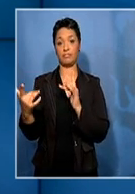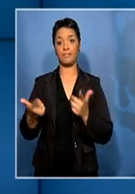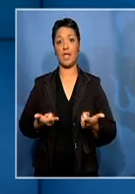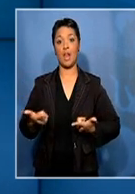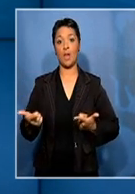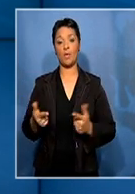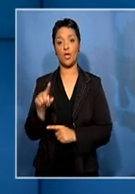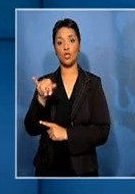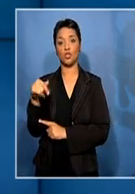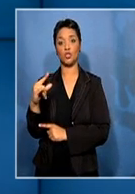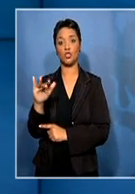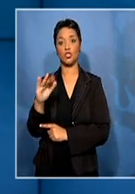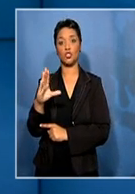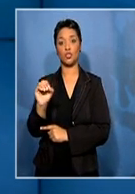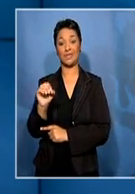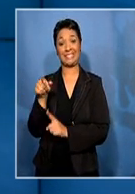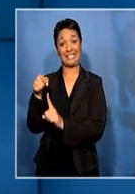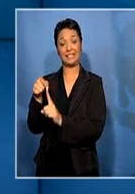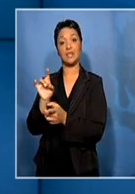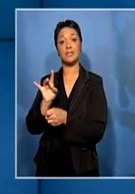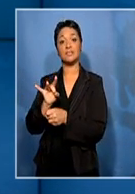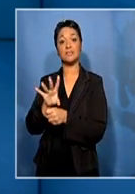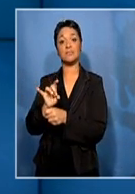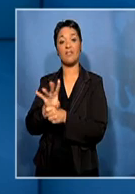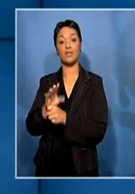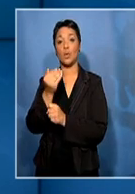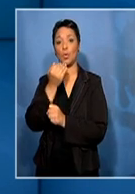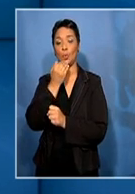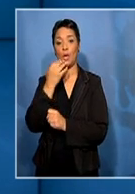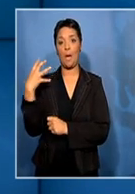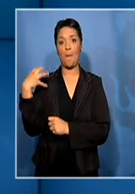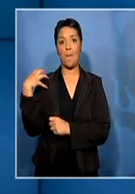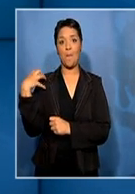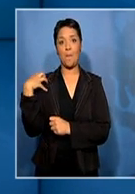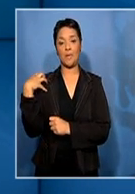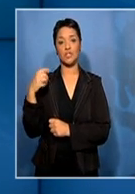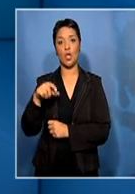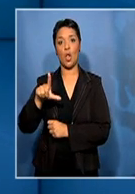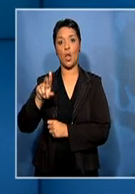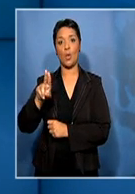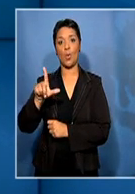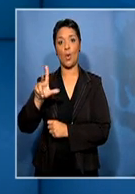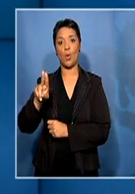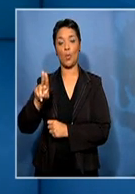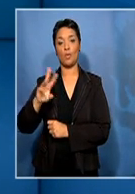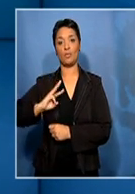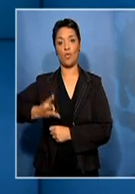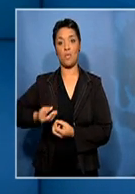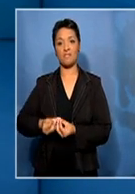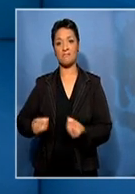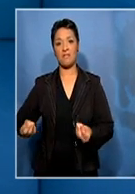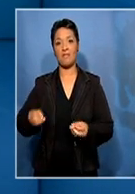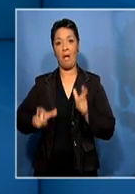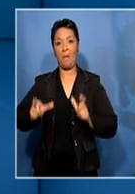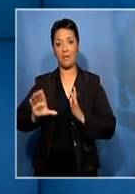Advocate Joyce Maluleke, who's the Special Advisor to the Minister of Women, Children and People with Disabilities, Lulu Qingwana. A very good evening to you